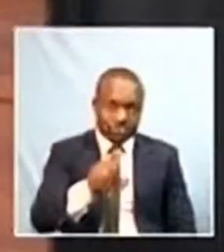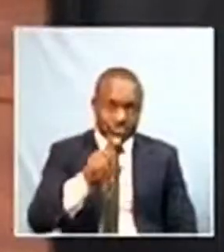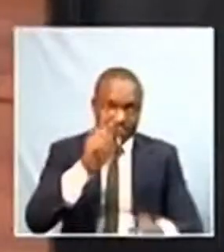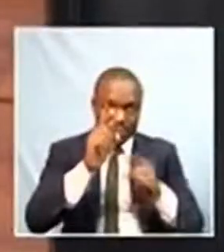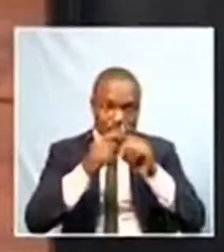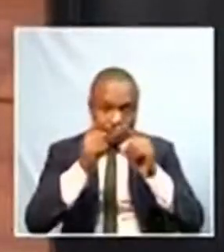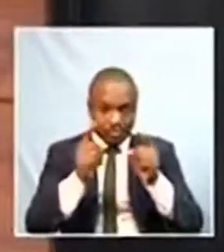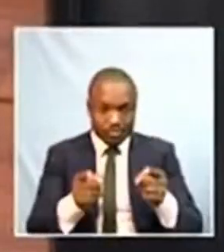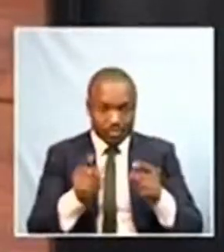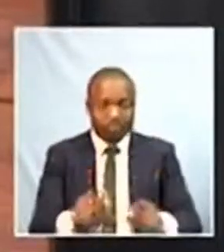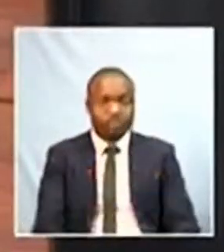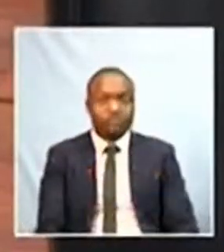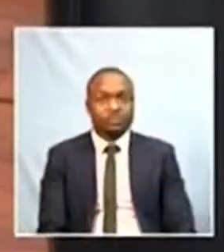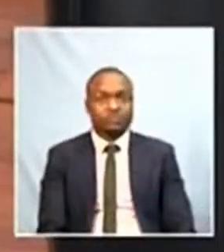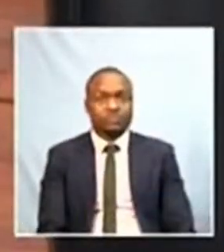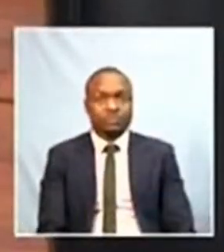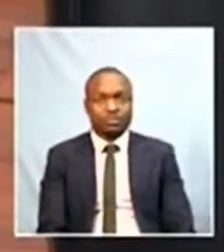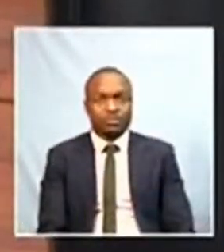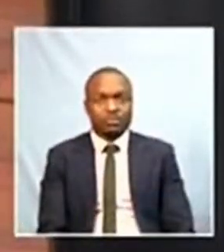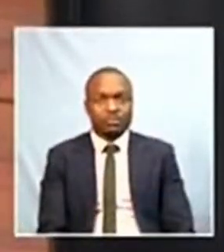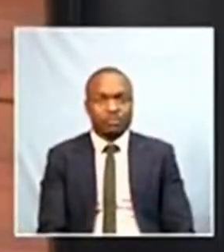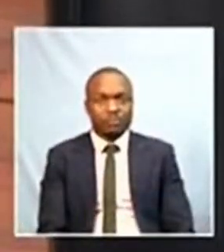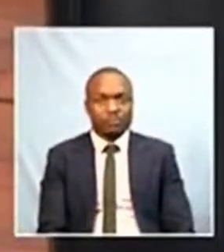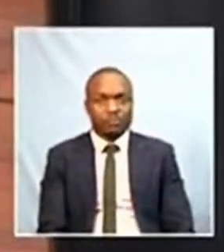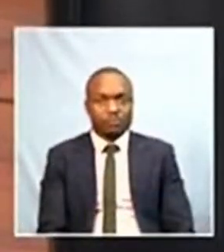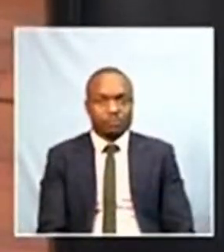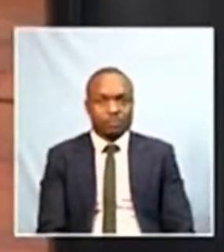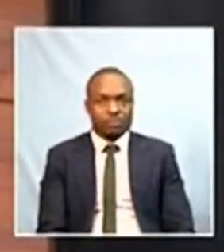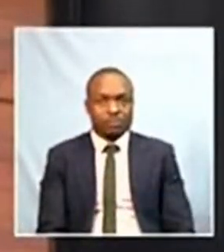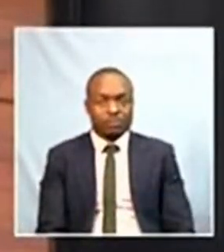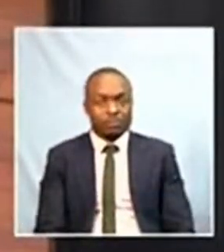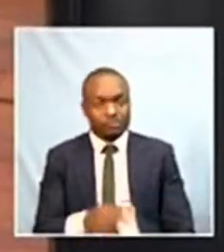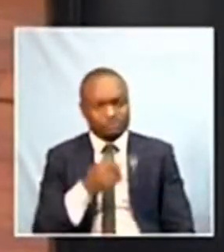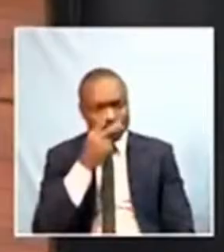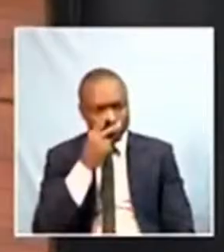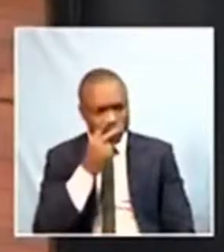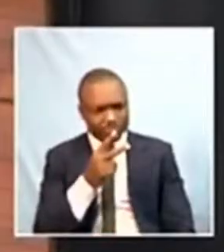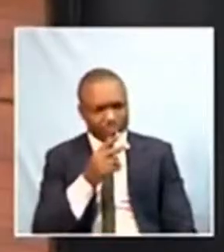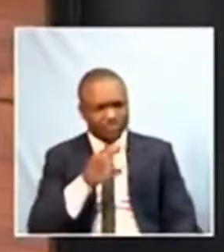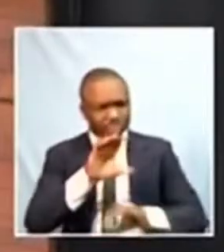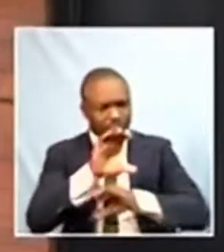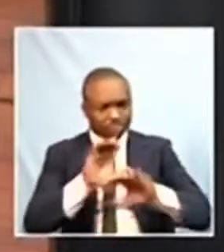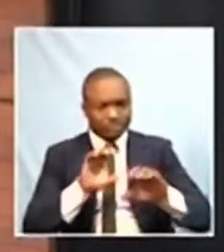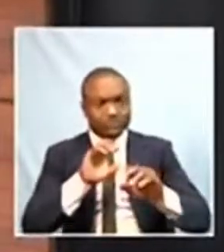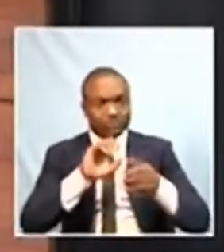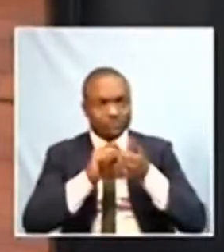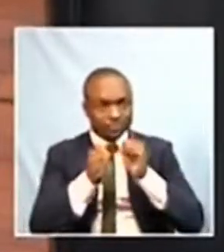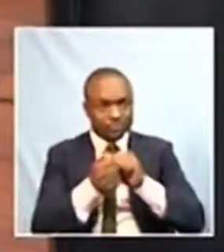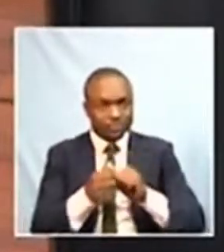However, when you look at the cause of the query,